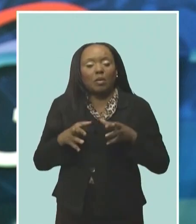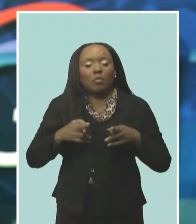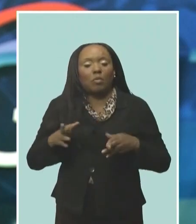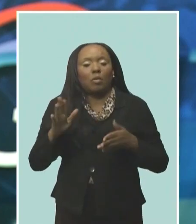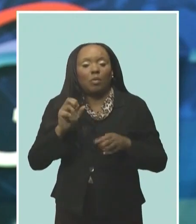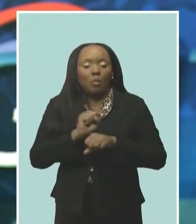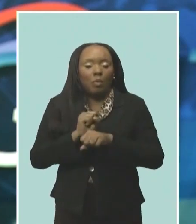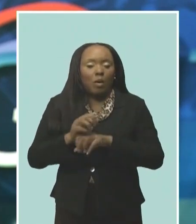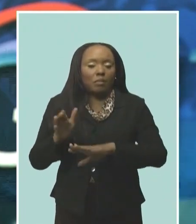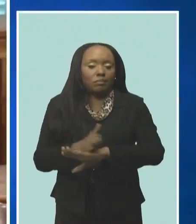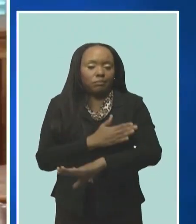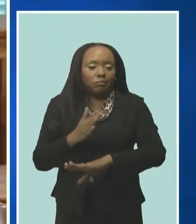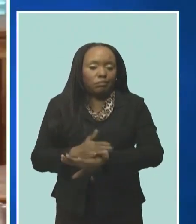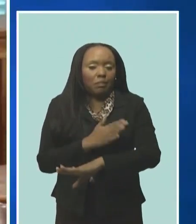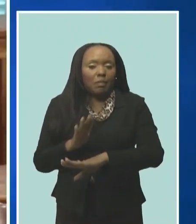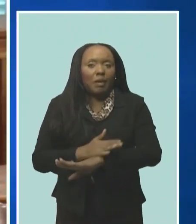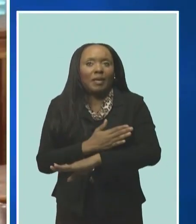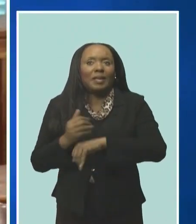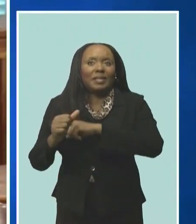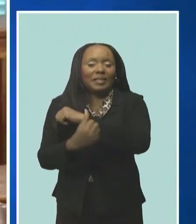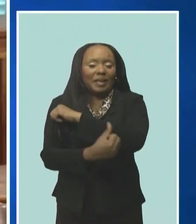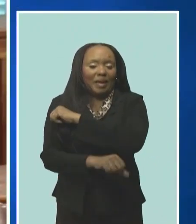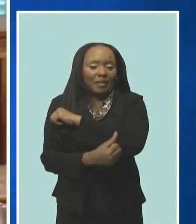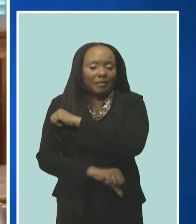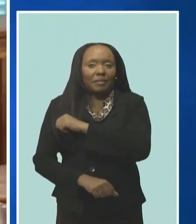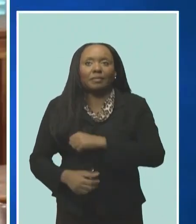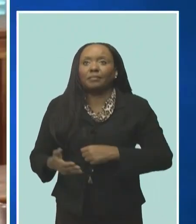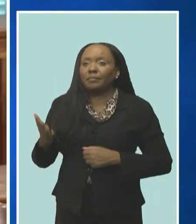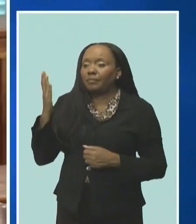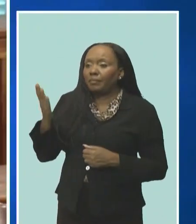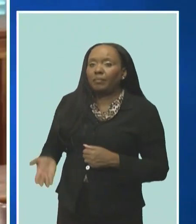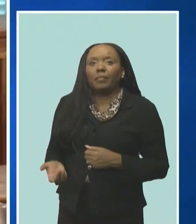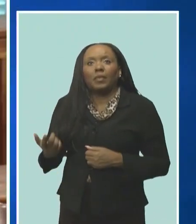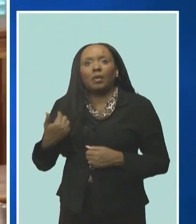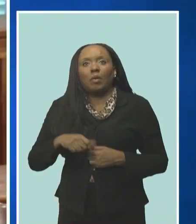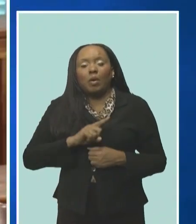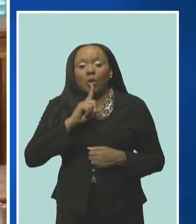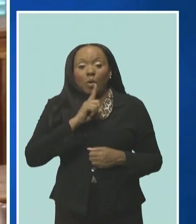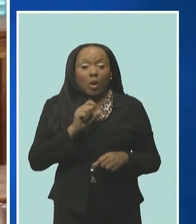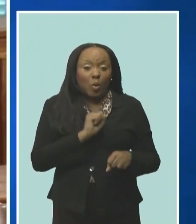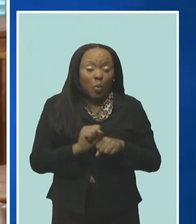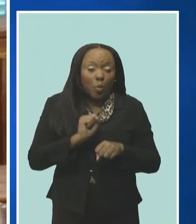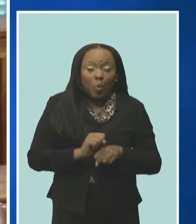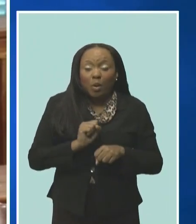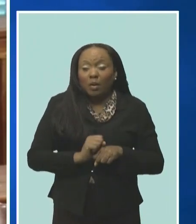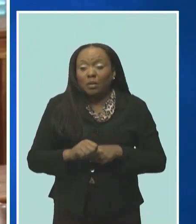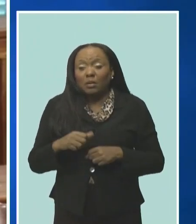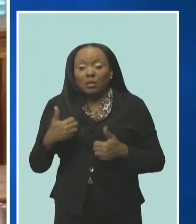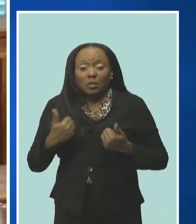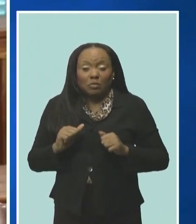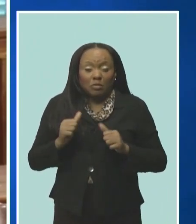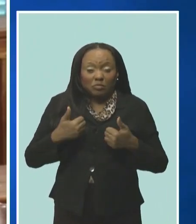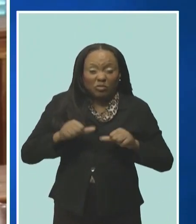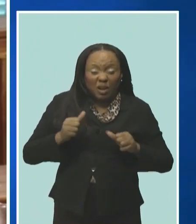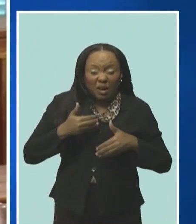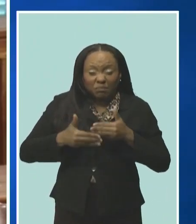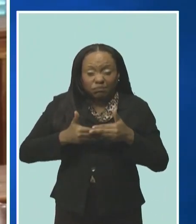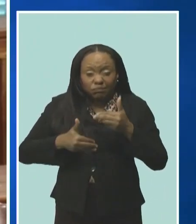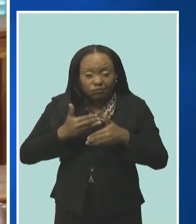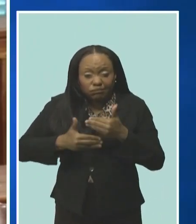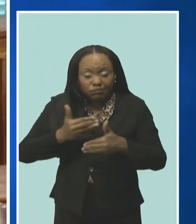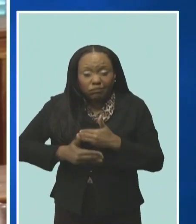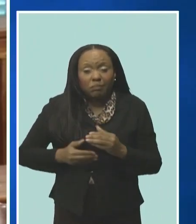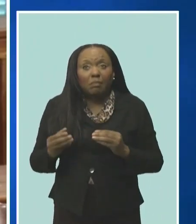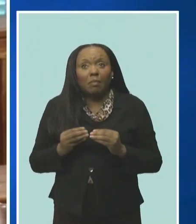district. We are not only working against the clock, even as we struggle to put measures in place to address